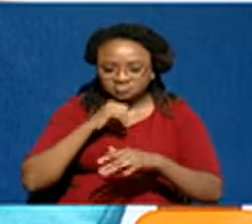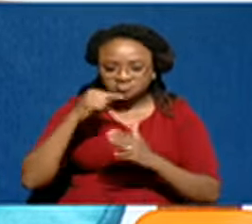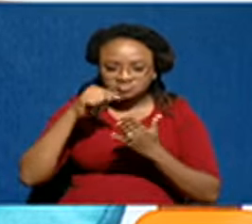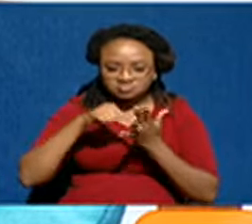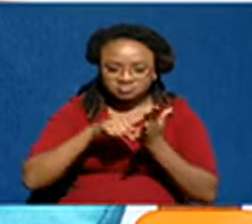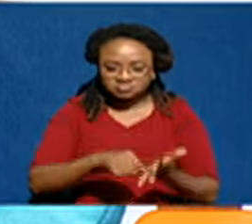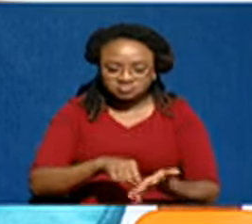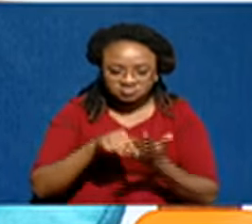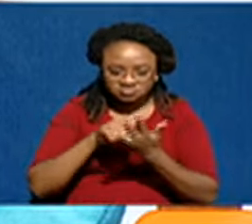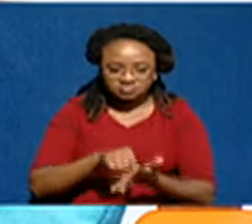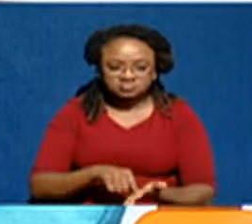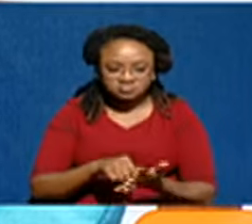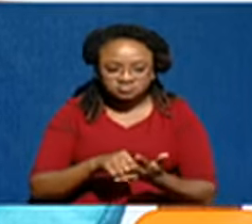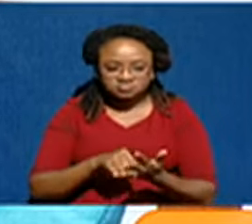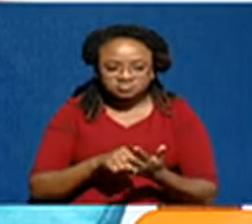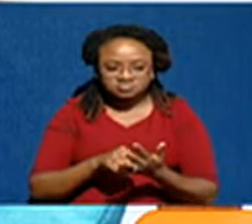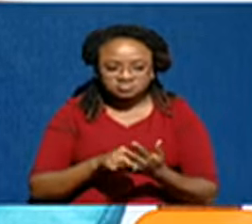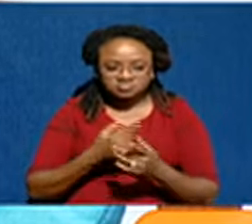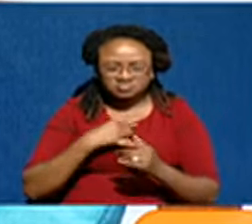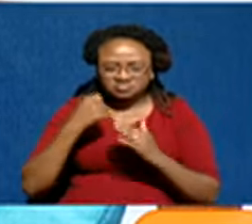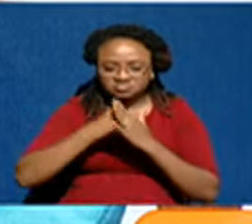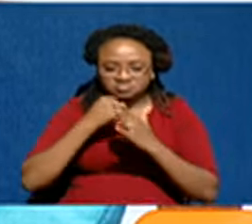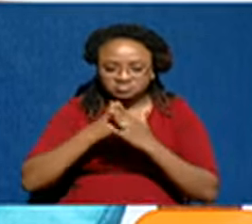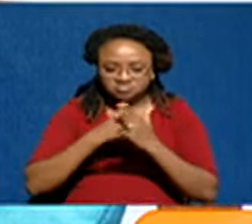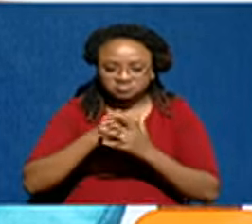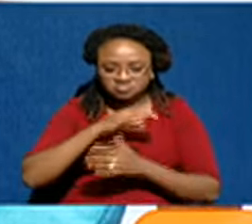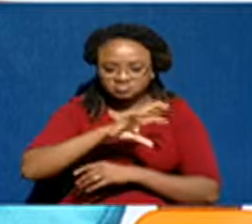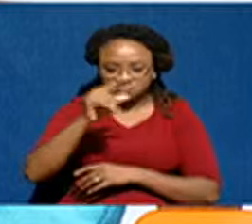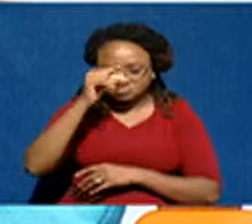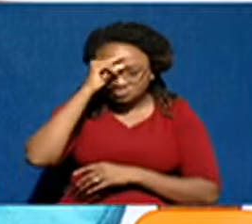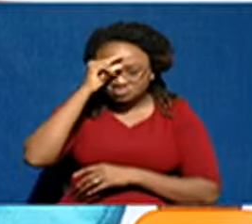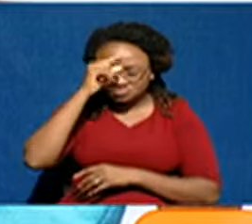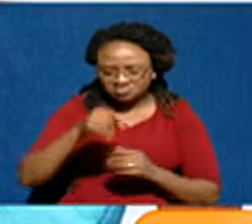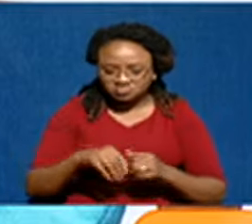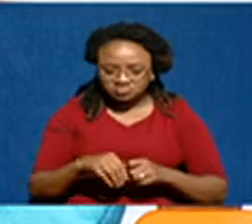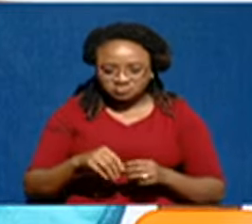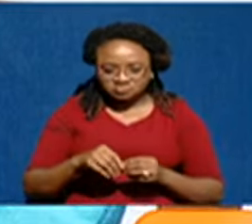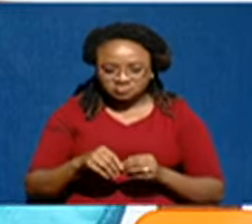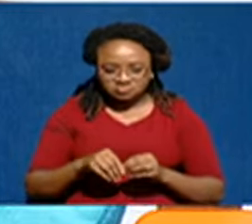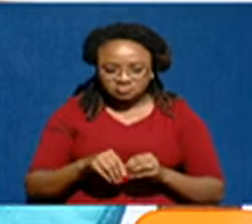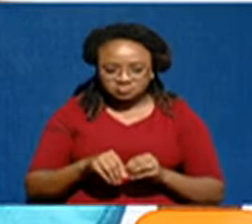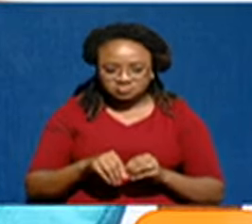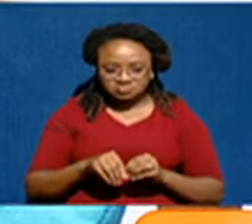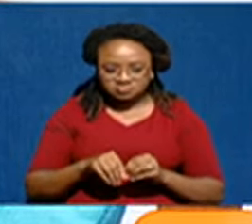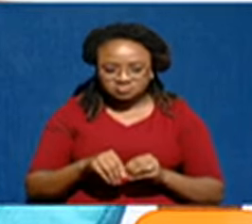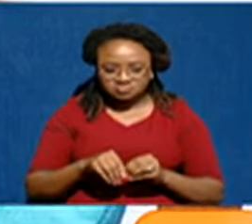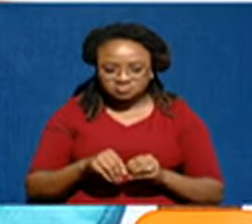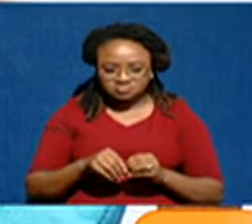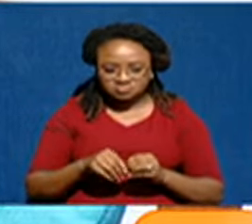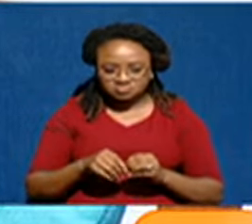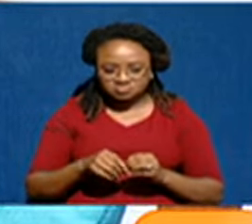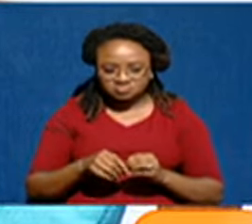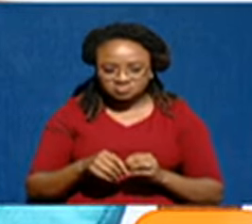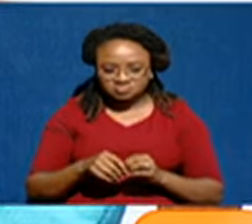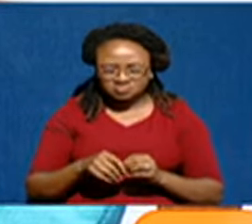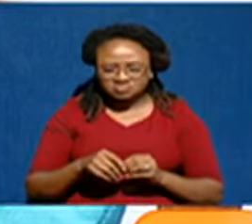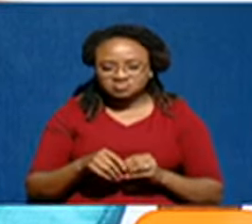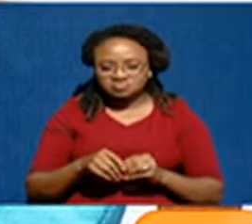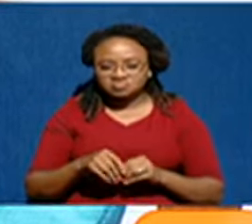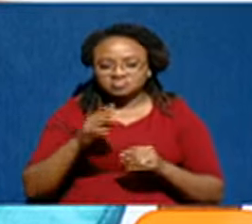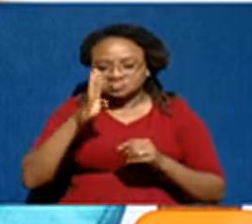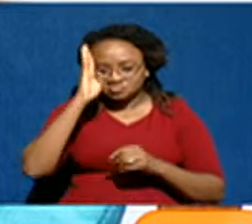other 45 county governments, 44 actually, because only three county governments have signed the recognition agreement. That is